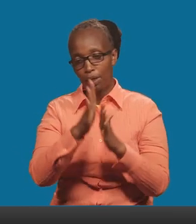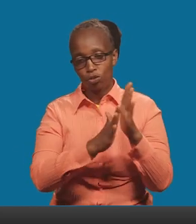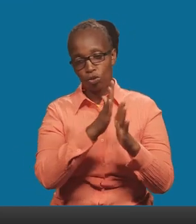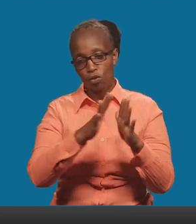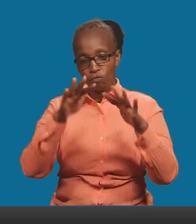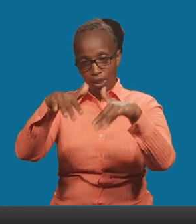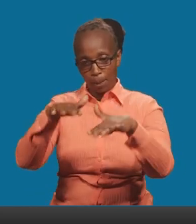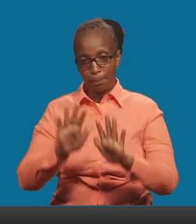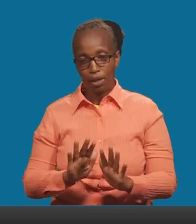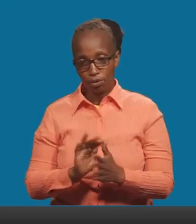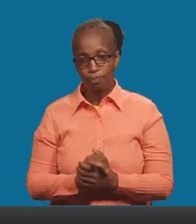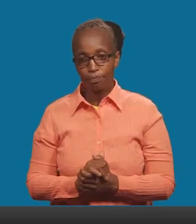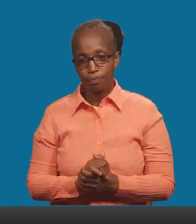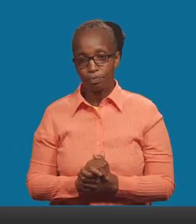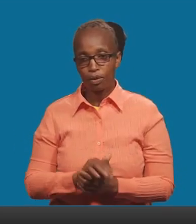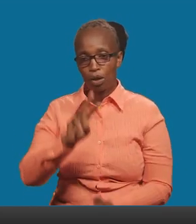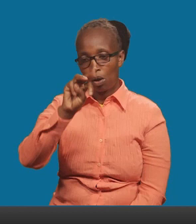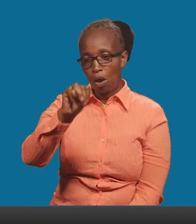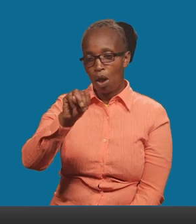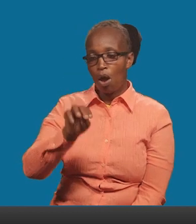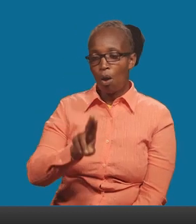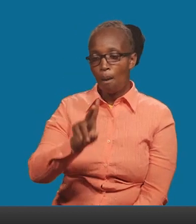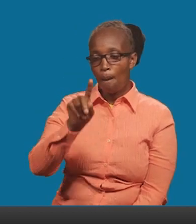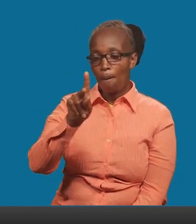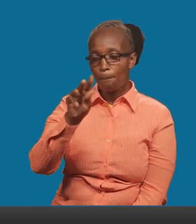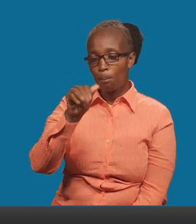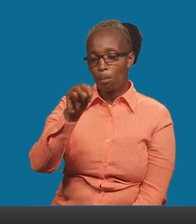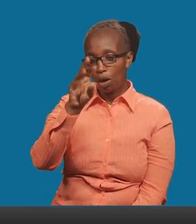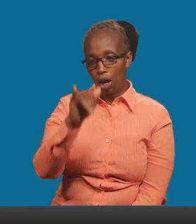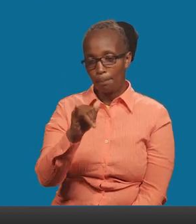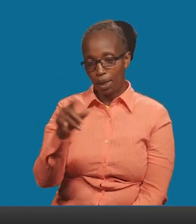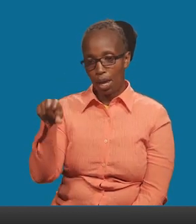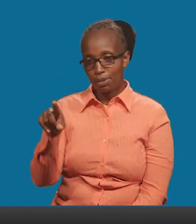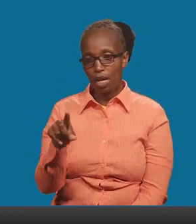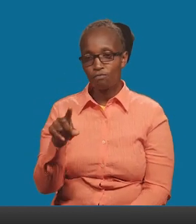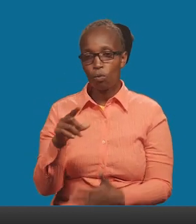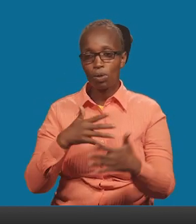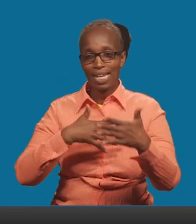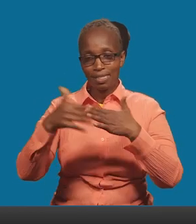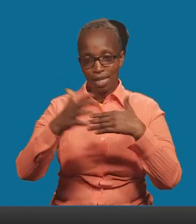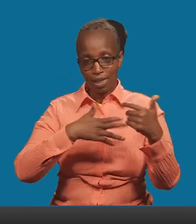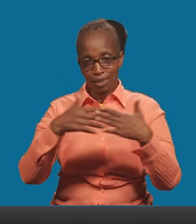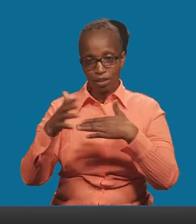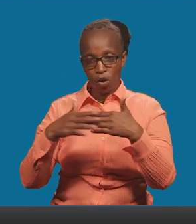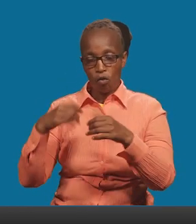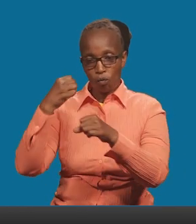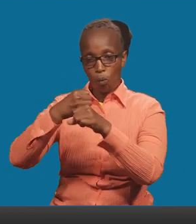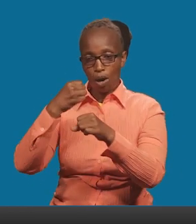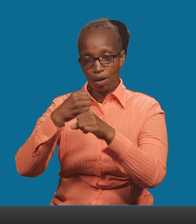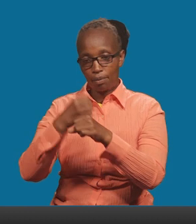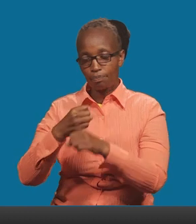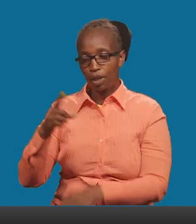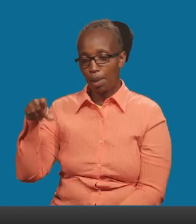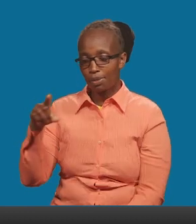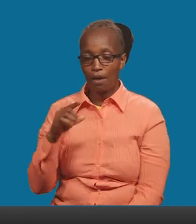resilience. She has been the symbol of our defiance to oppression. She has been the